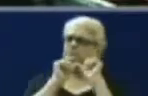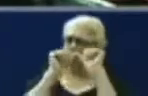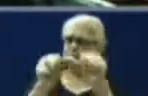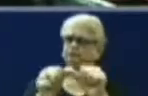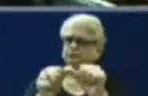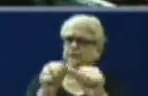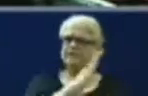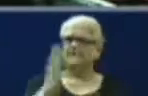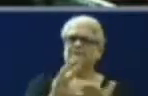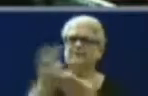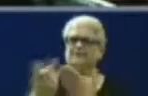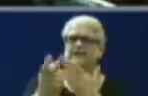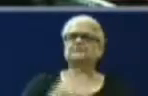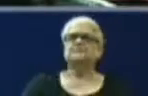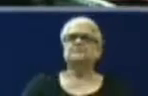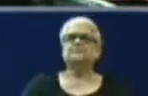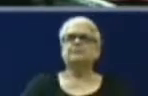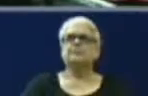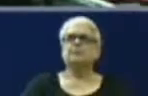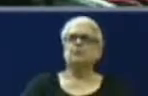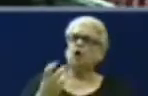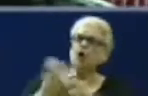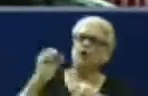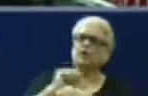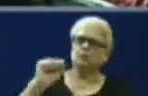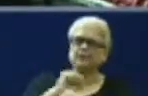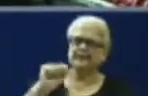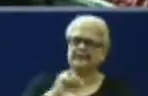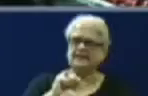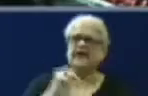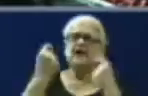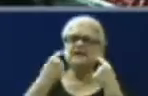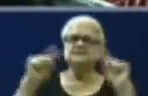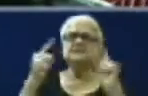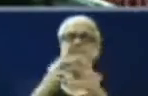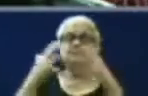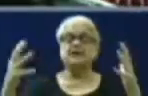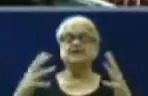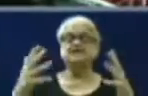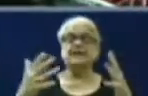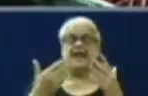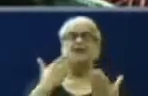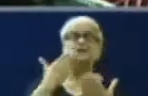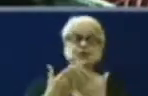are hardworking, high achievers with the best shopping in this city.